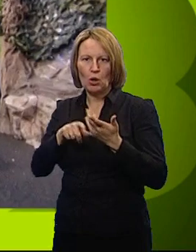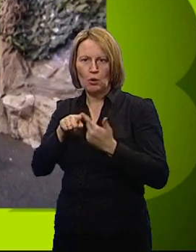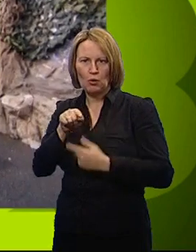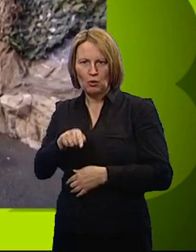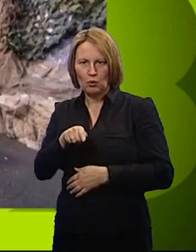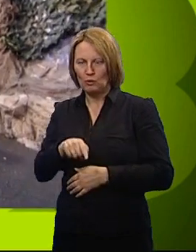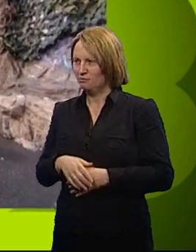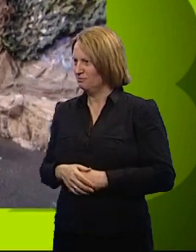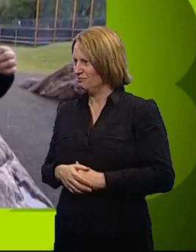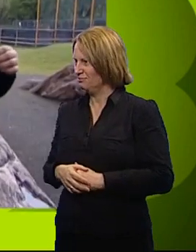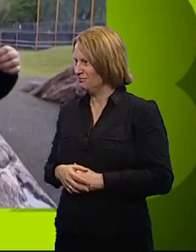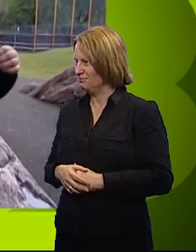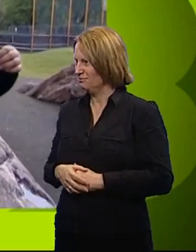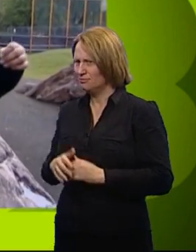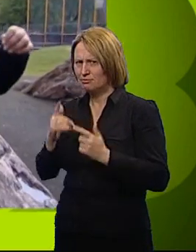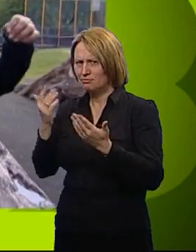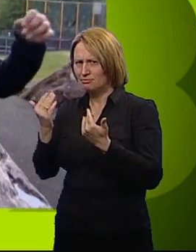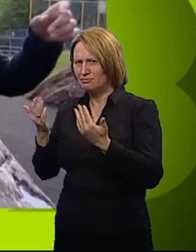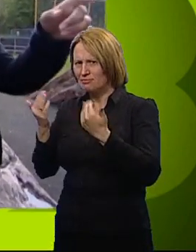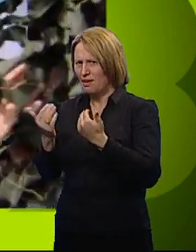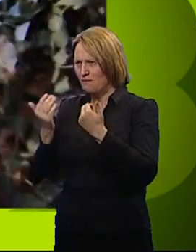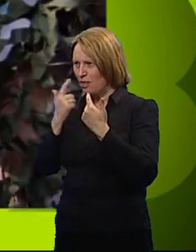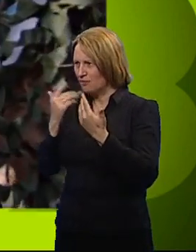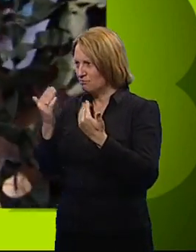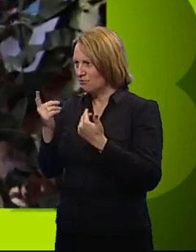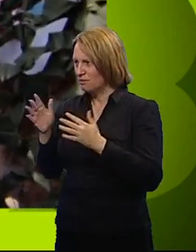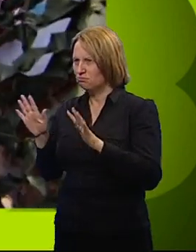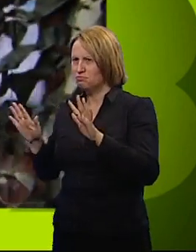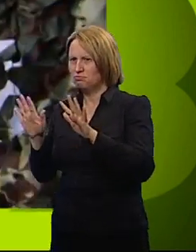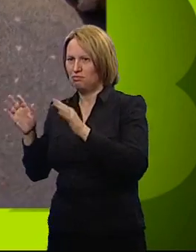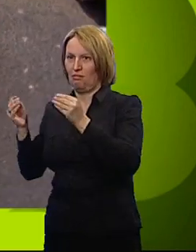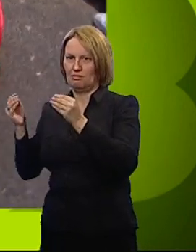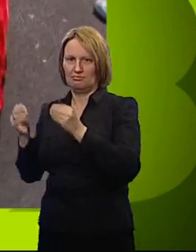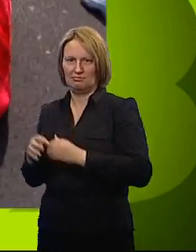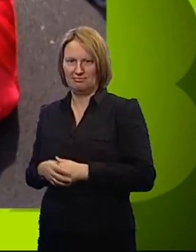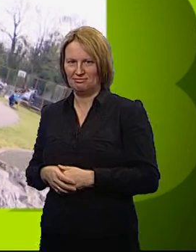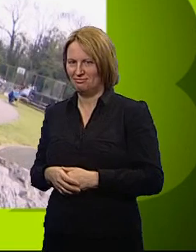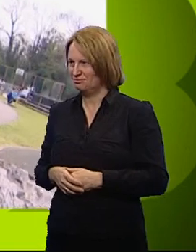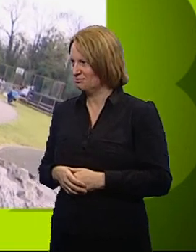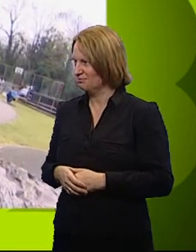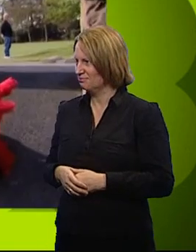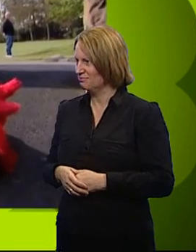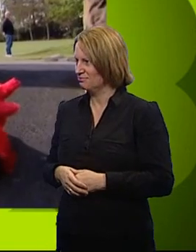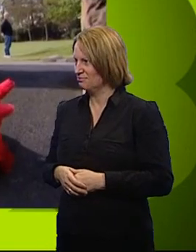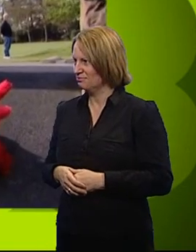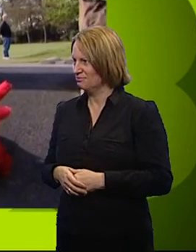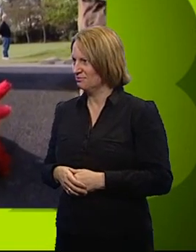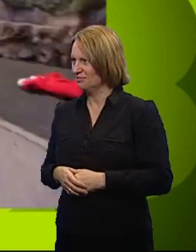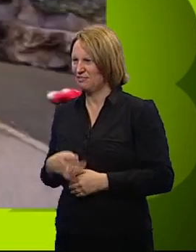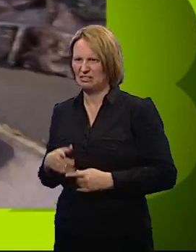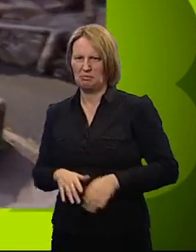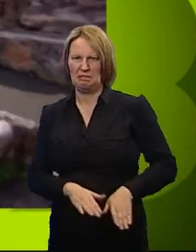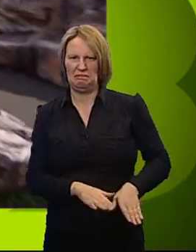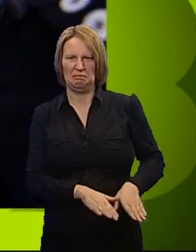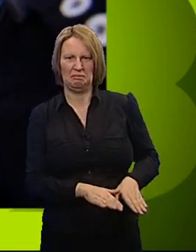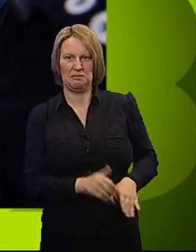Looking forward to I tell you to stop. Careful, careful. Okay, he's up a bit. There. Careful. Careful! Oh, I feel something.